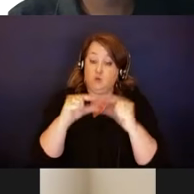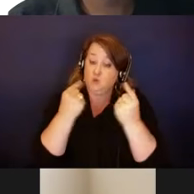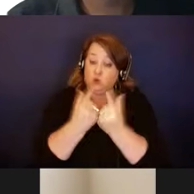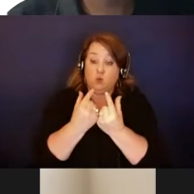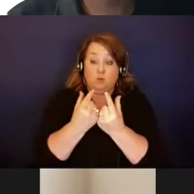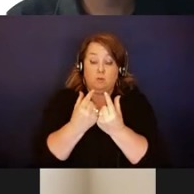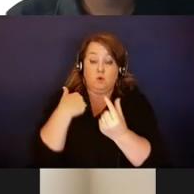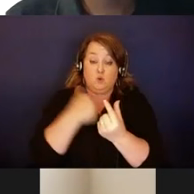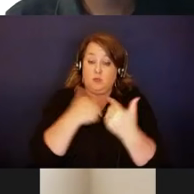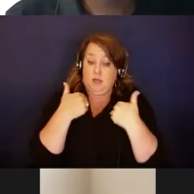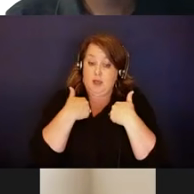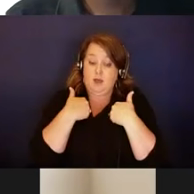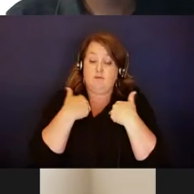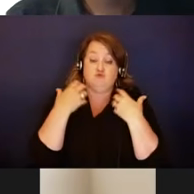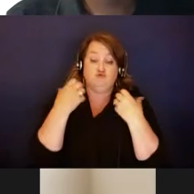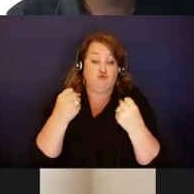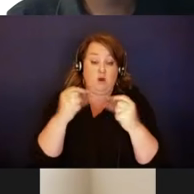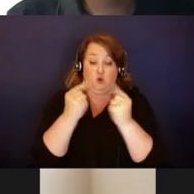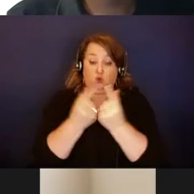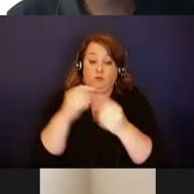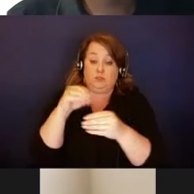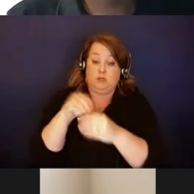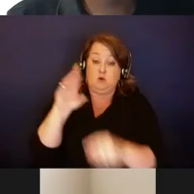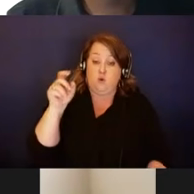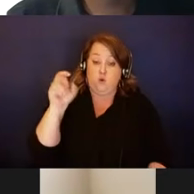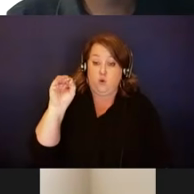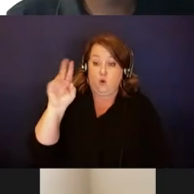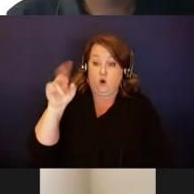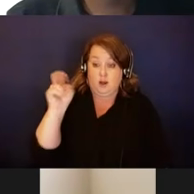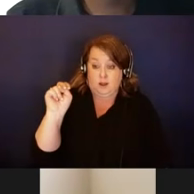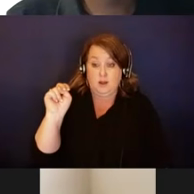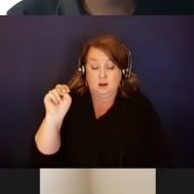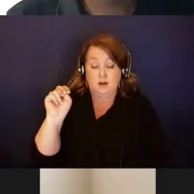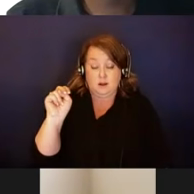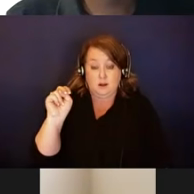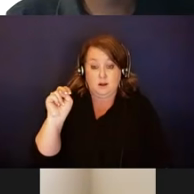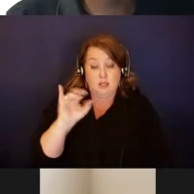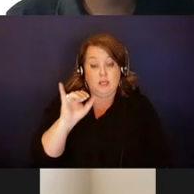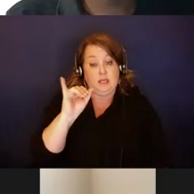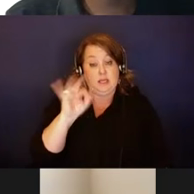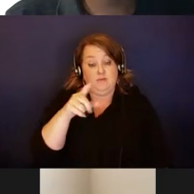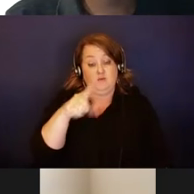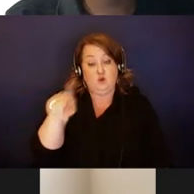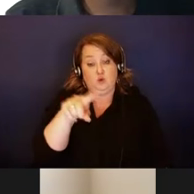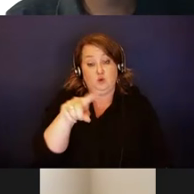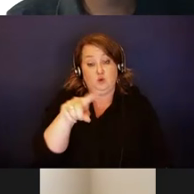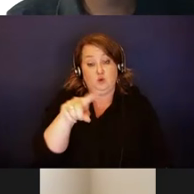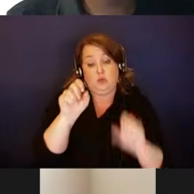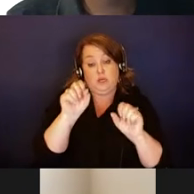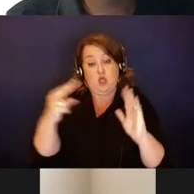have strong groups in Oregon, and if you guys can look